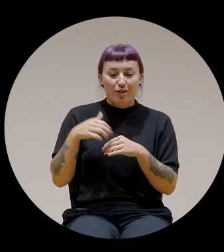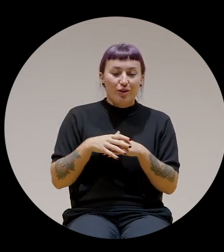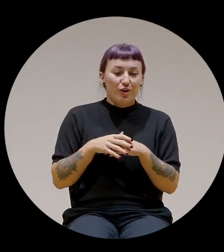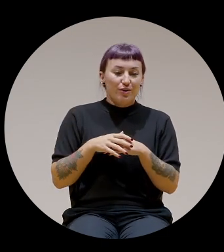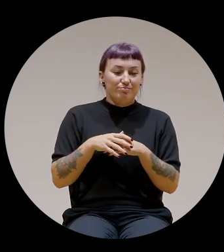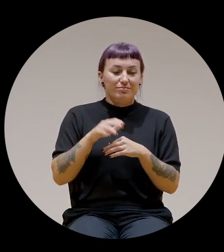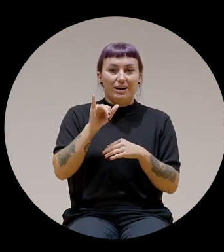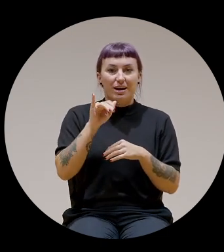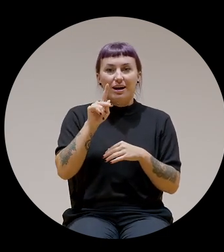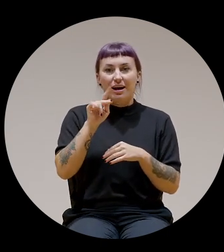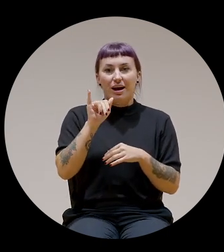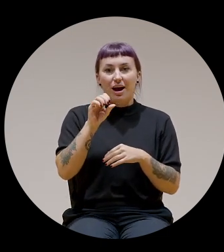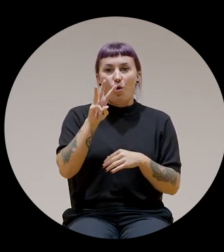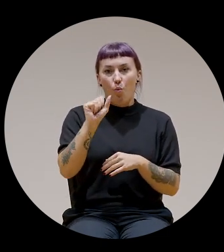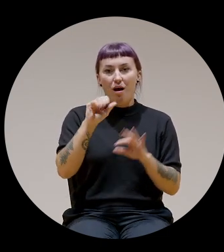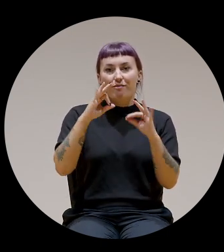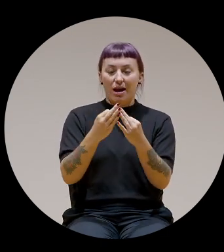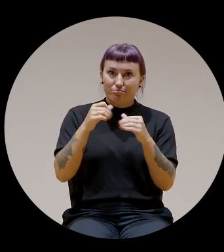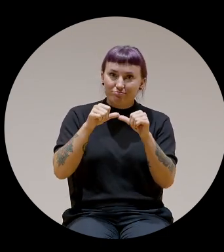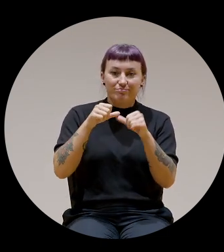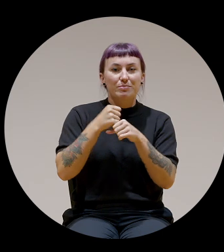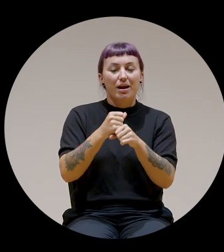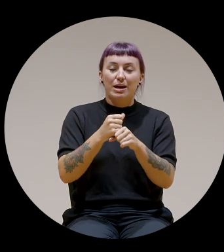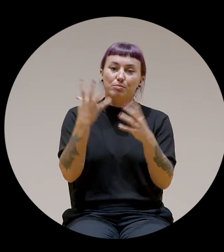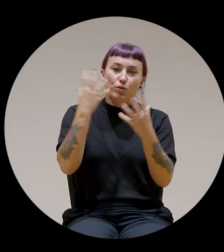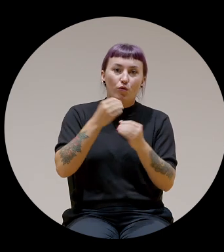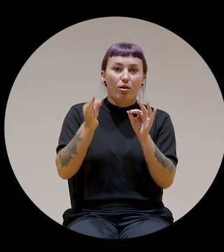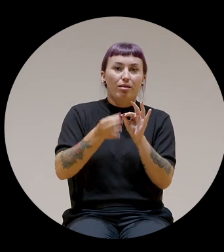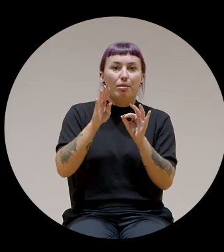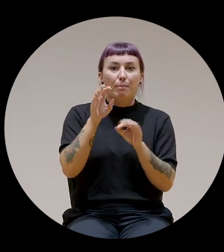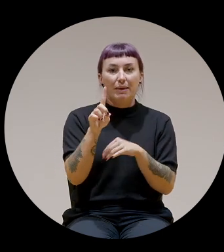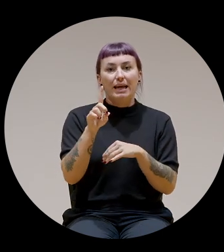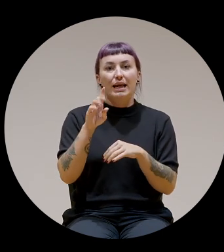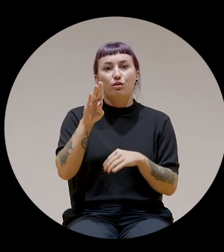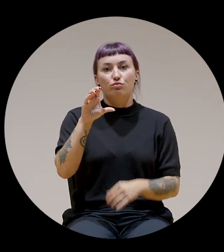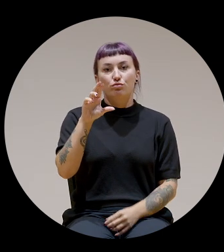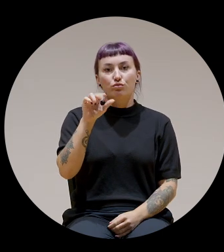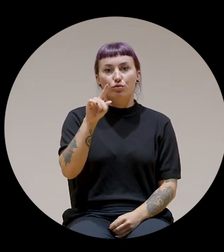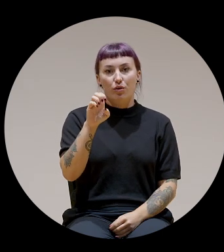families who continue to make extraordinary, gorgeous beaded cradle boards.